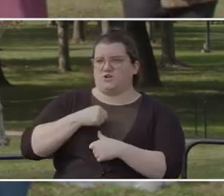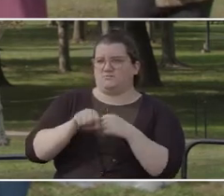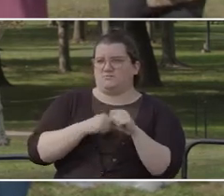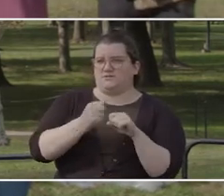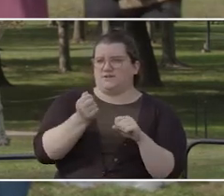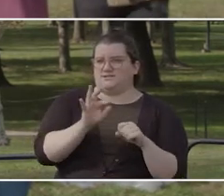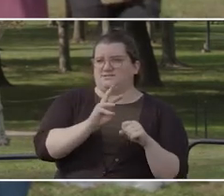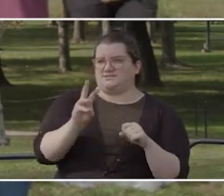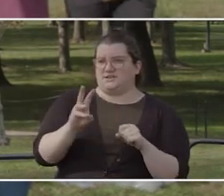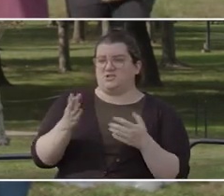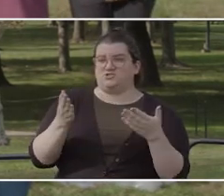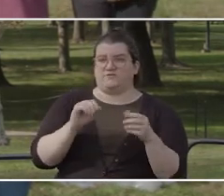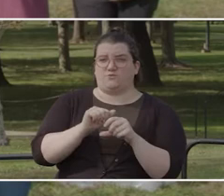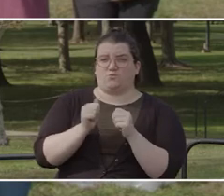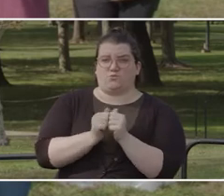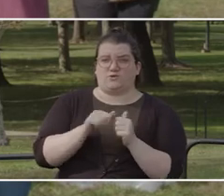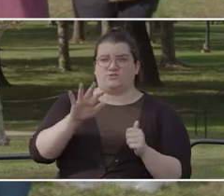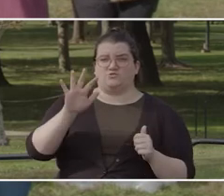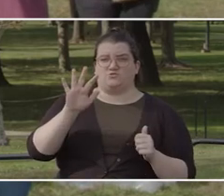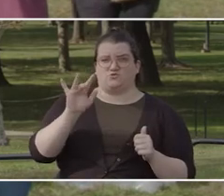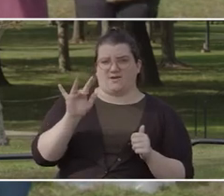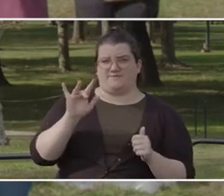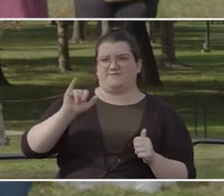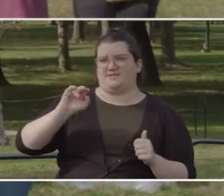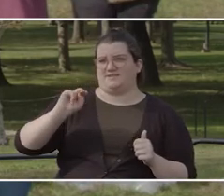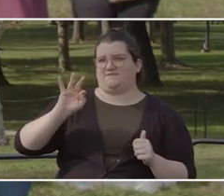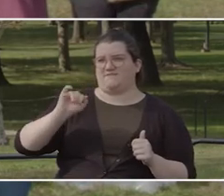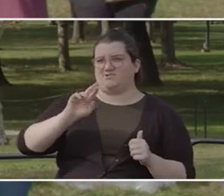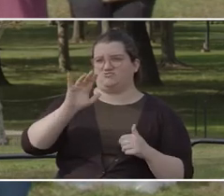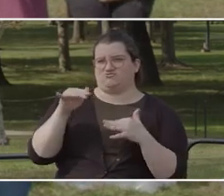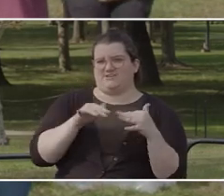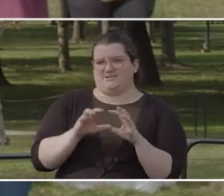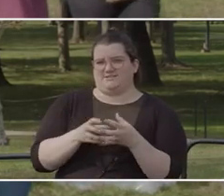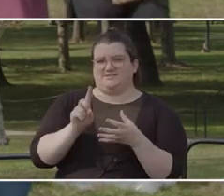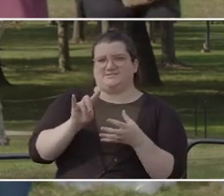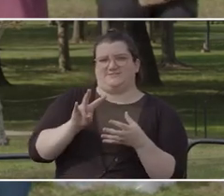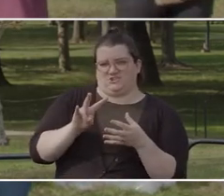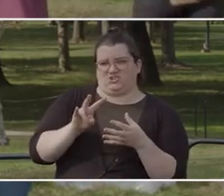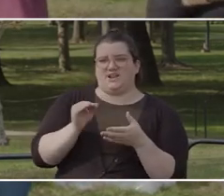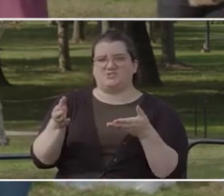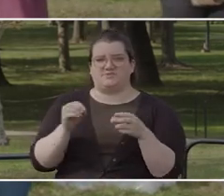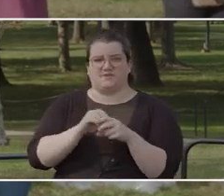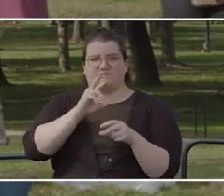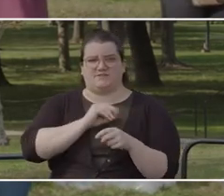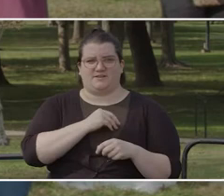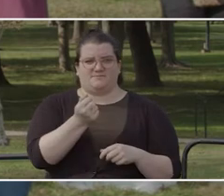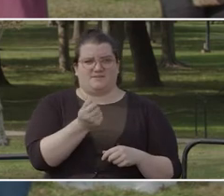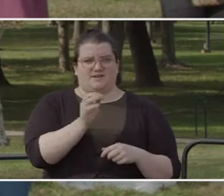1966, served with the 25th Infantry Division, and served in Vietnam from